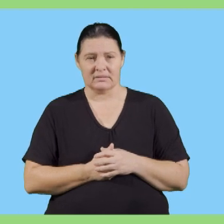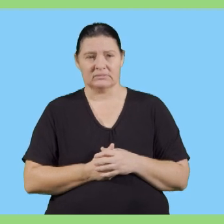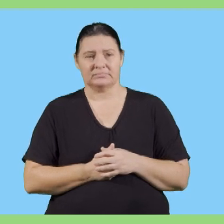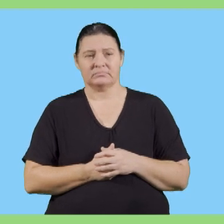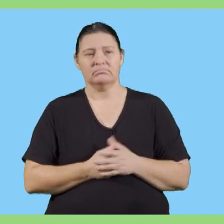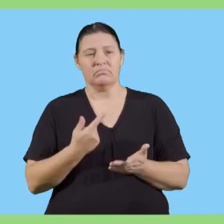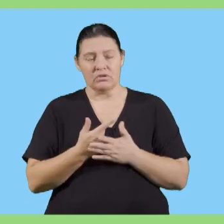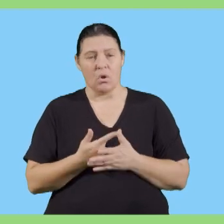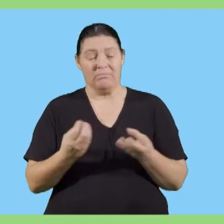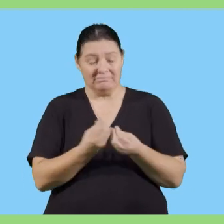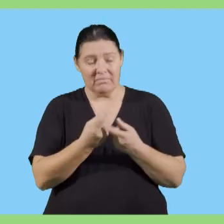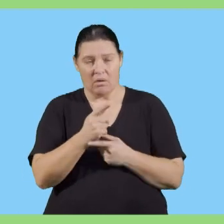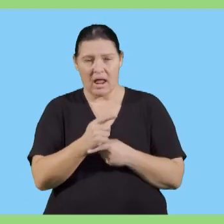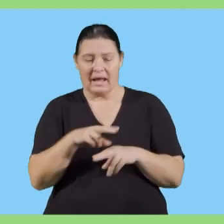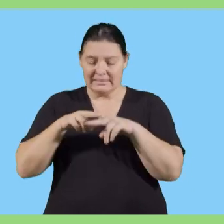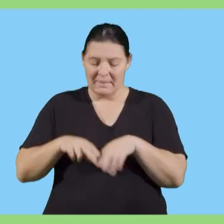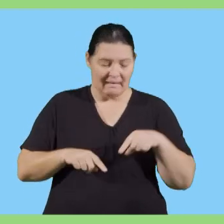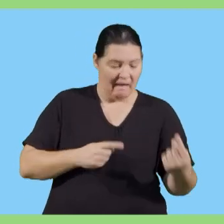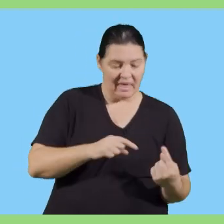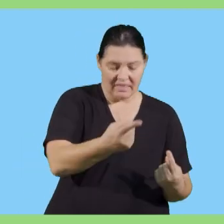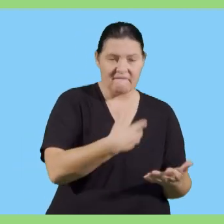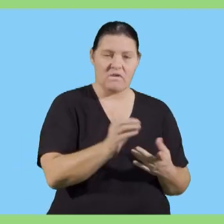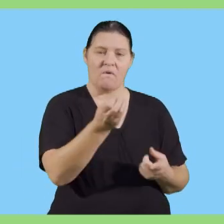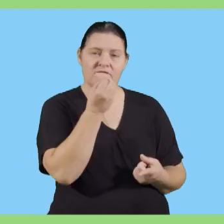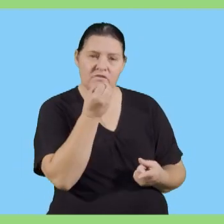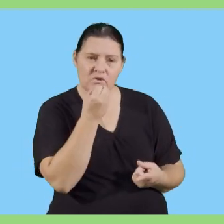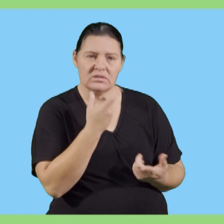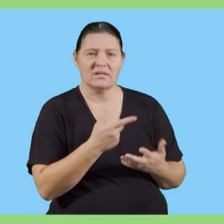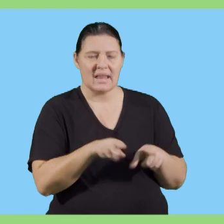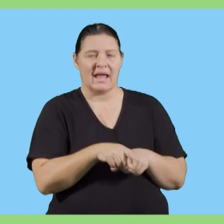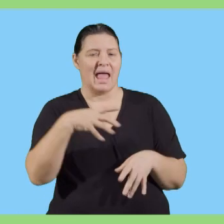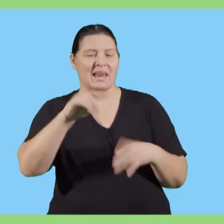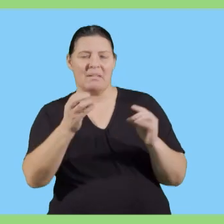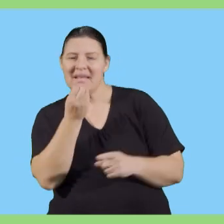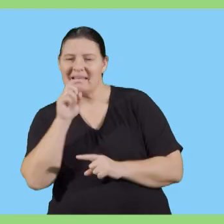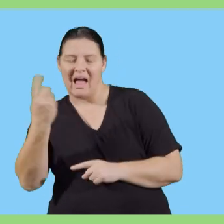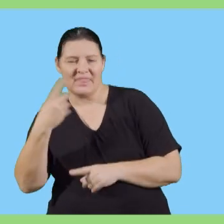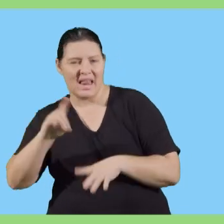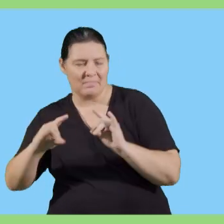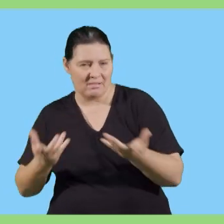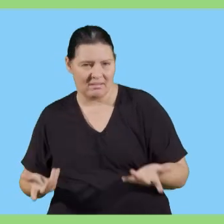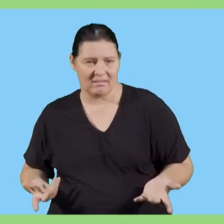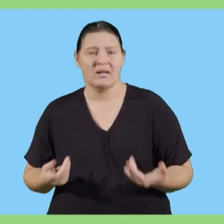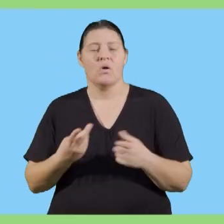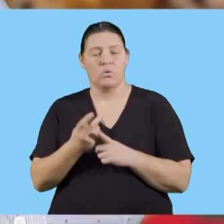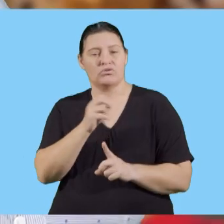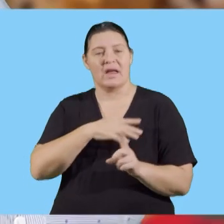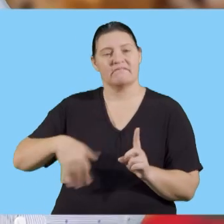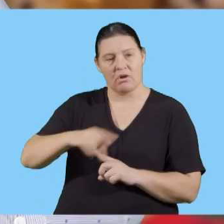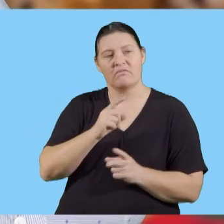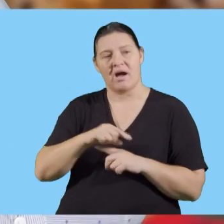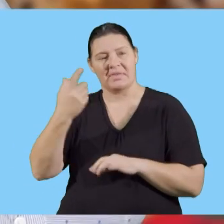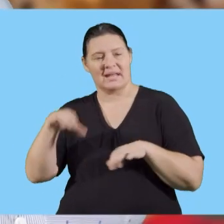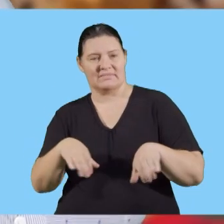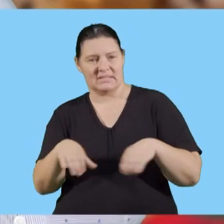eating animals, and also their environment for various activities to ensure their survival, like breathing in the air,